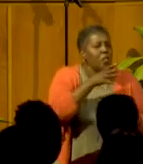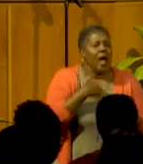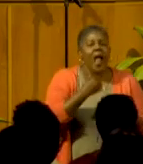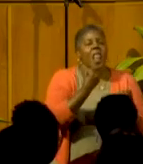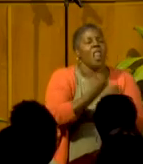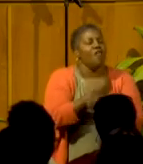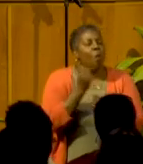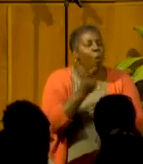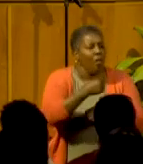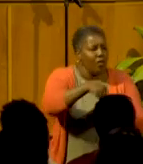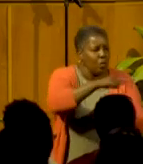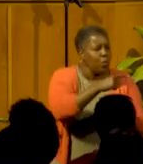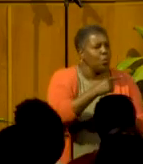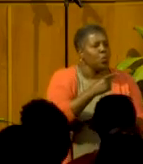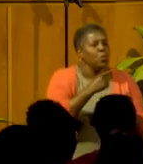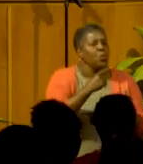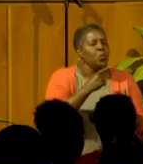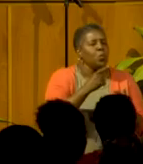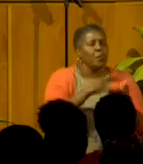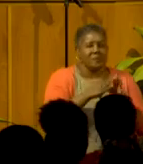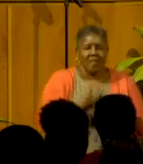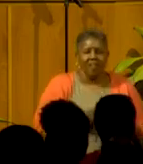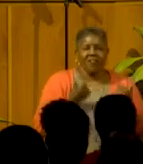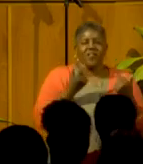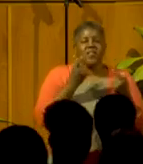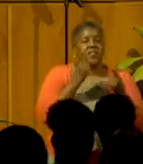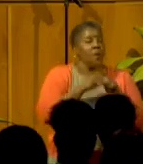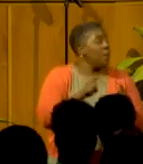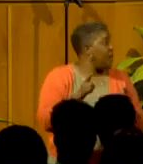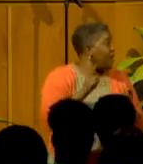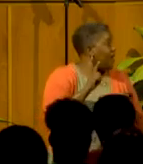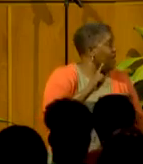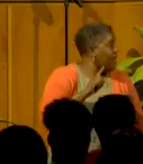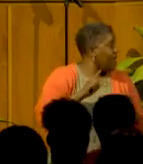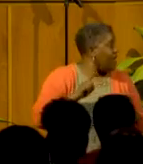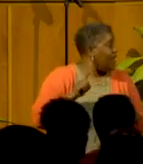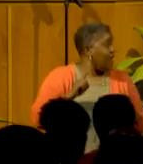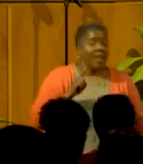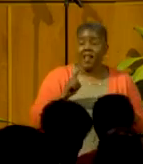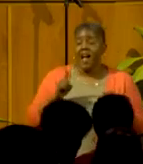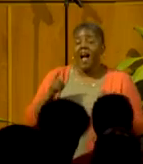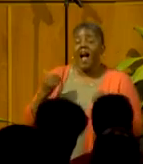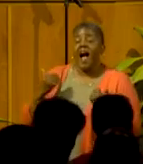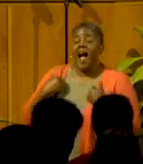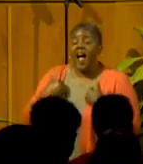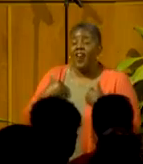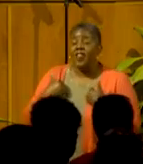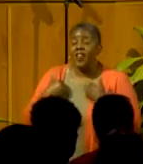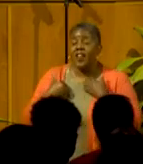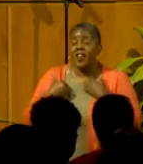you to life. But I had to bring some sorrows with me.